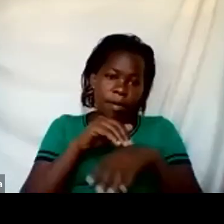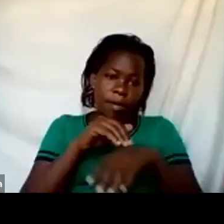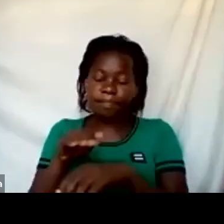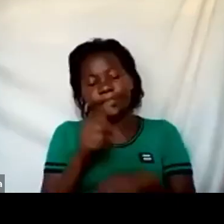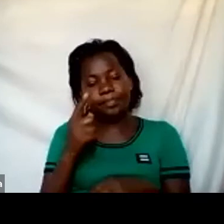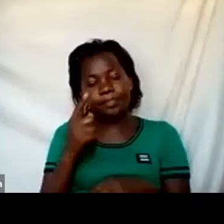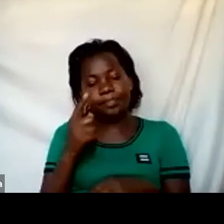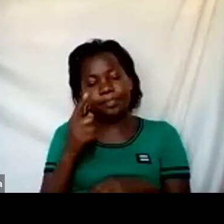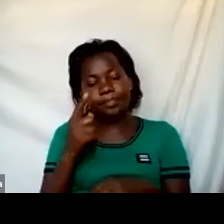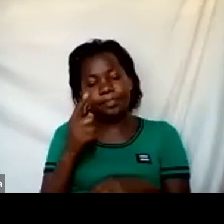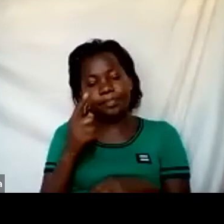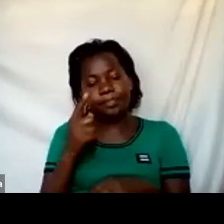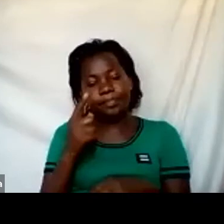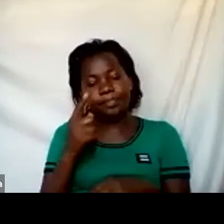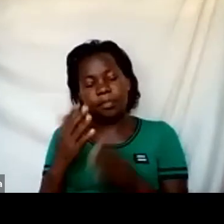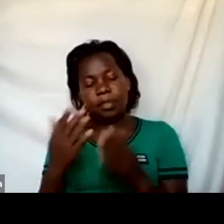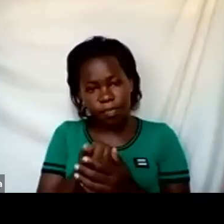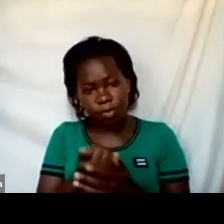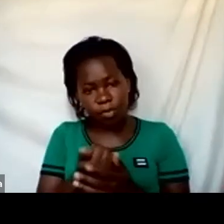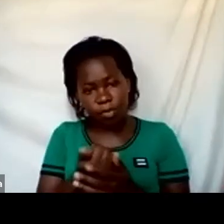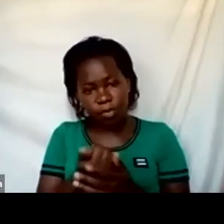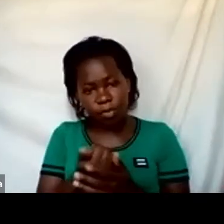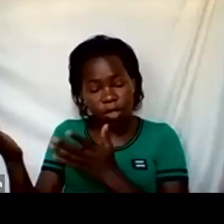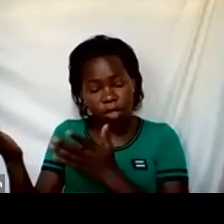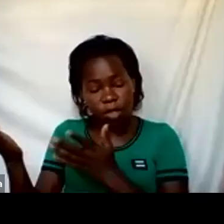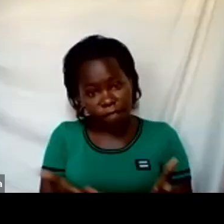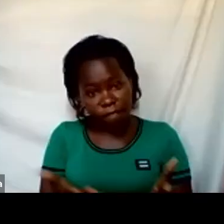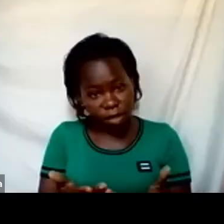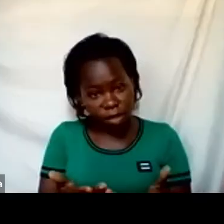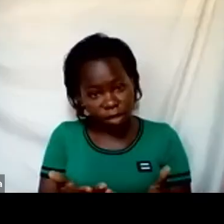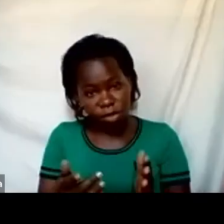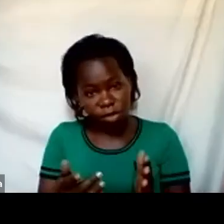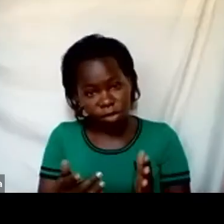to invite you to log into this digital platform that will allow you to edit